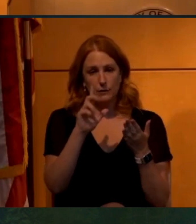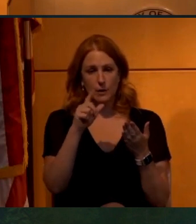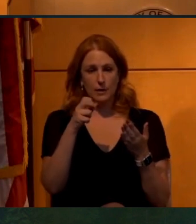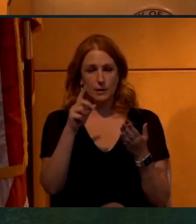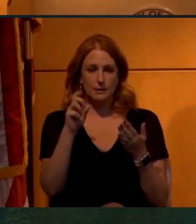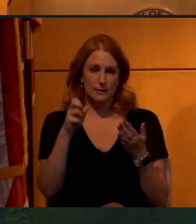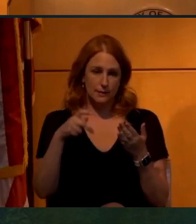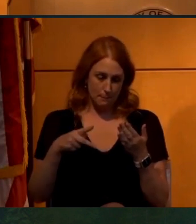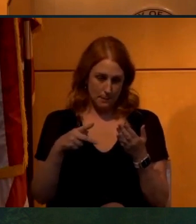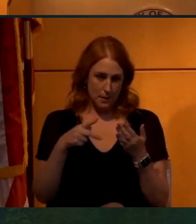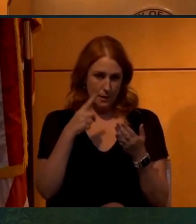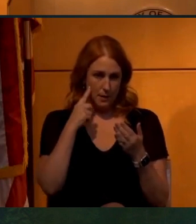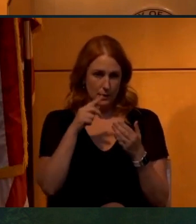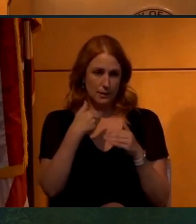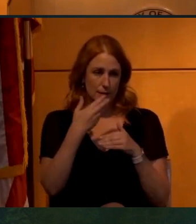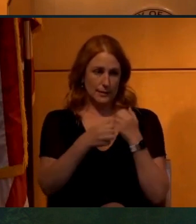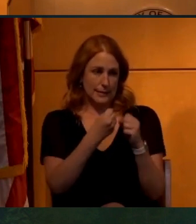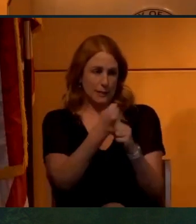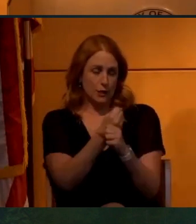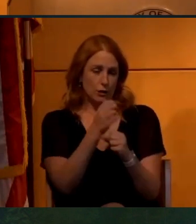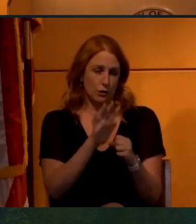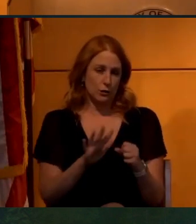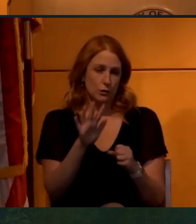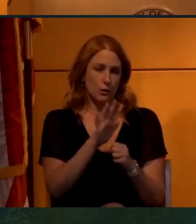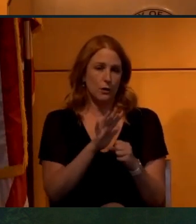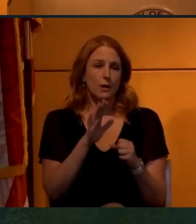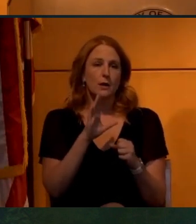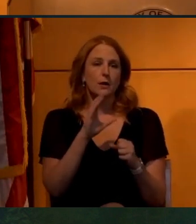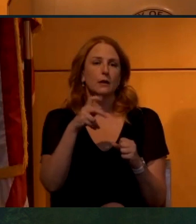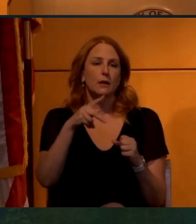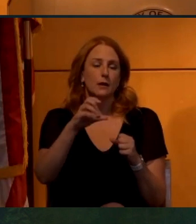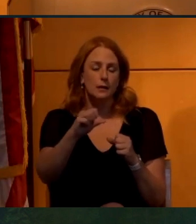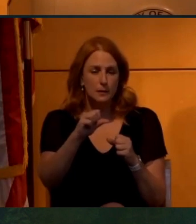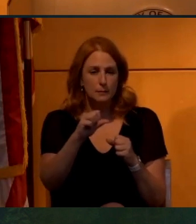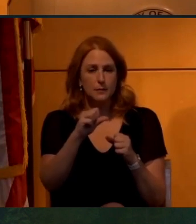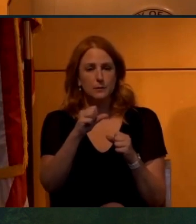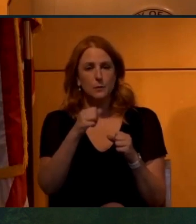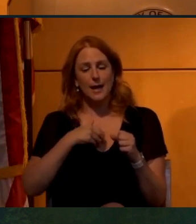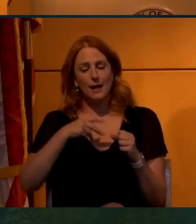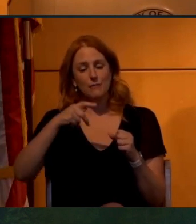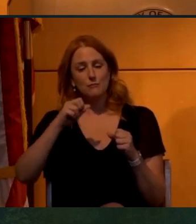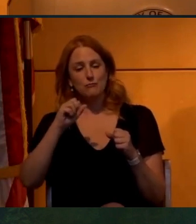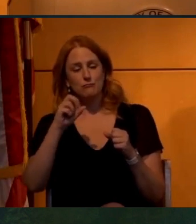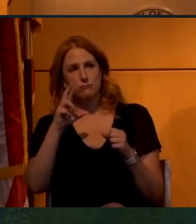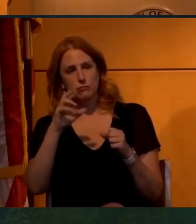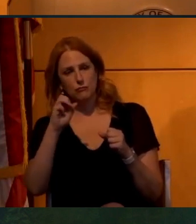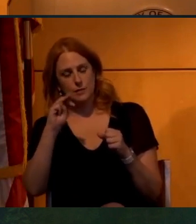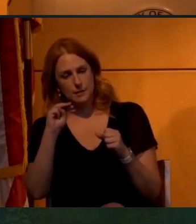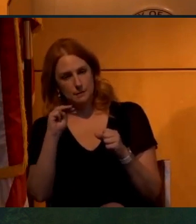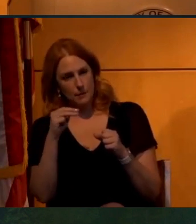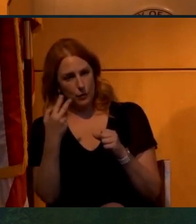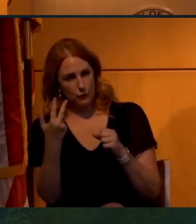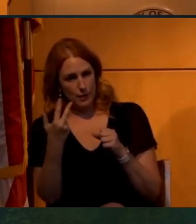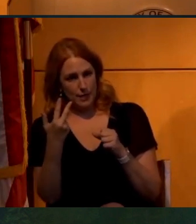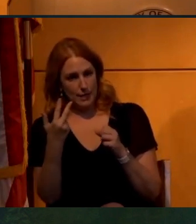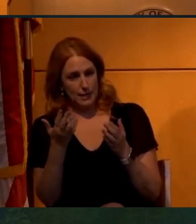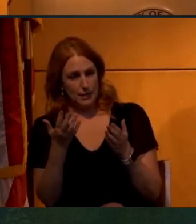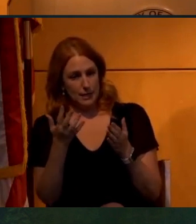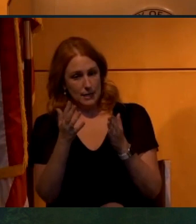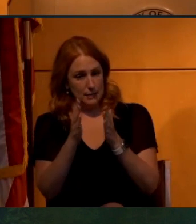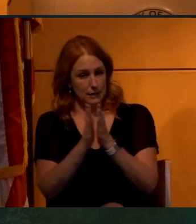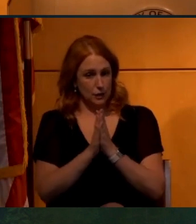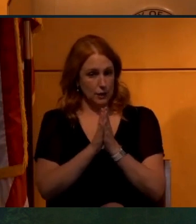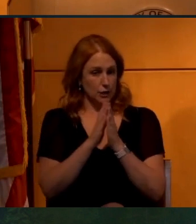or so. We have first related to CLIPS instrumentation, we have our Prism 3 solicitation that should be out by the end of the